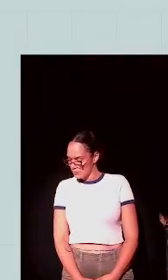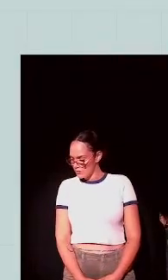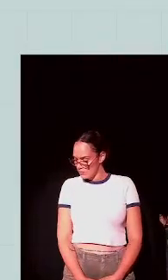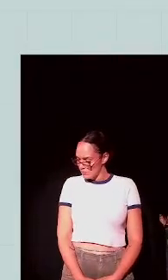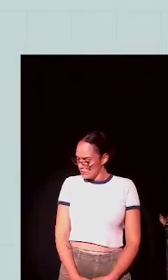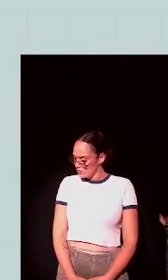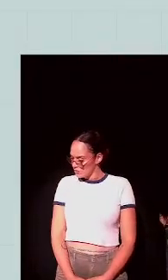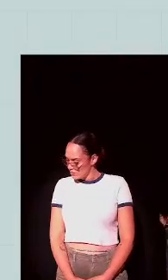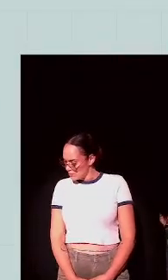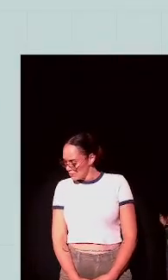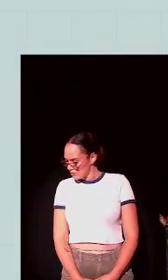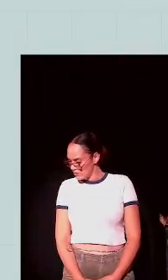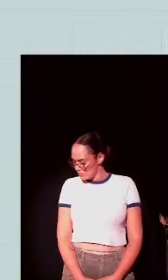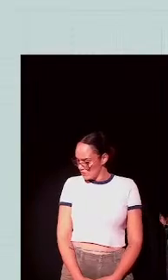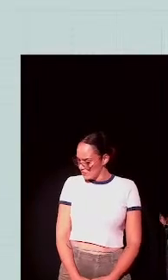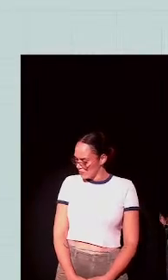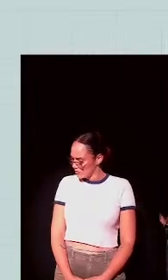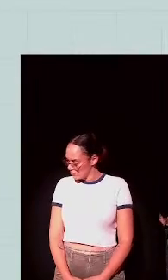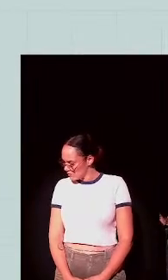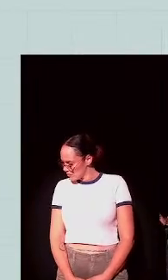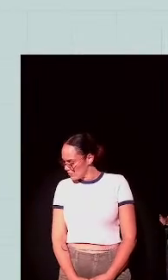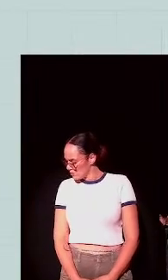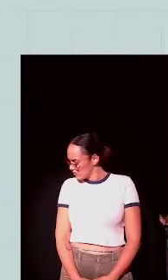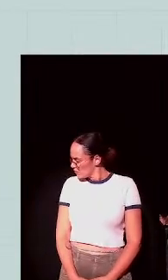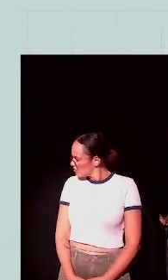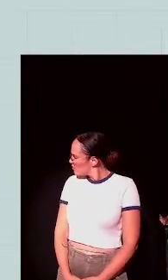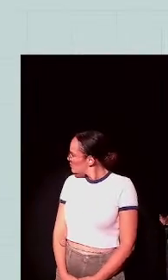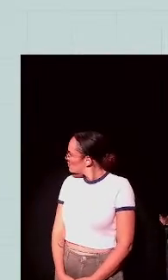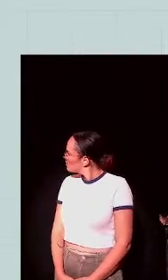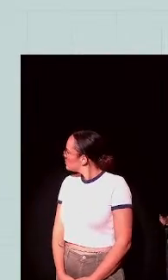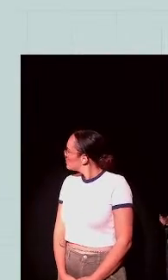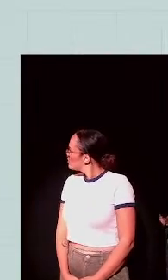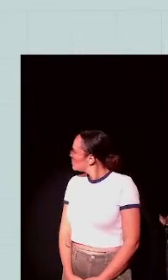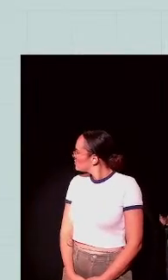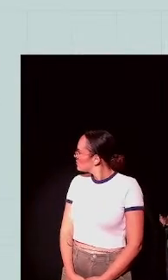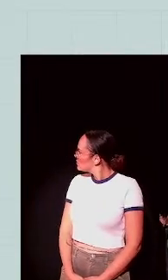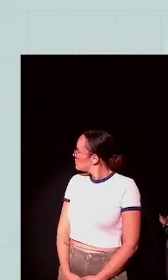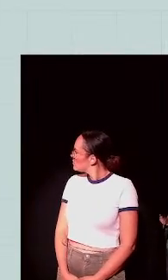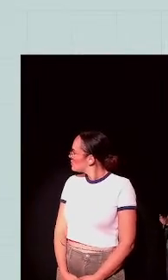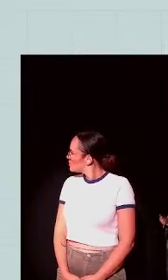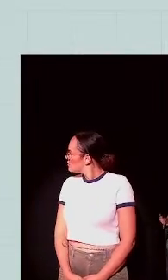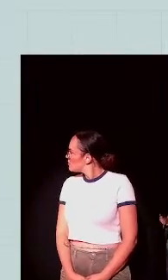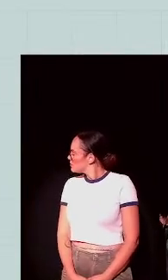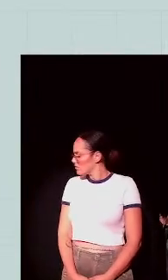They came, all the chances they'd received